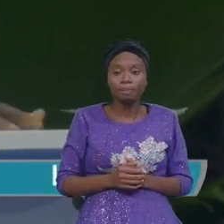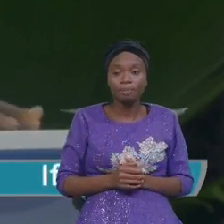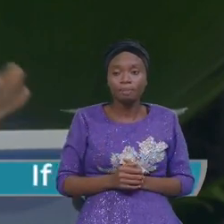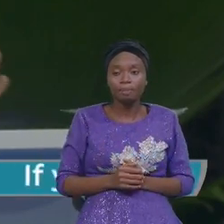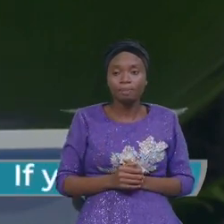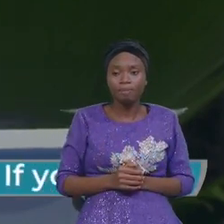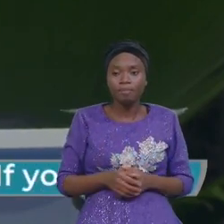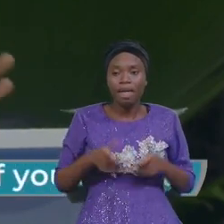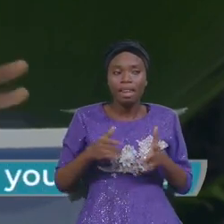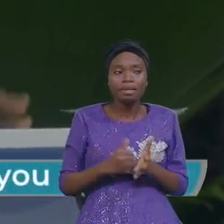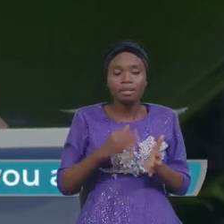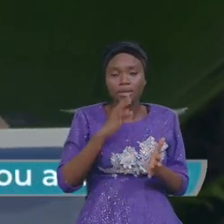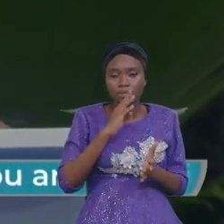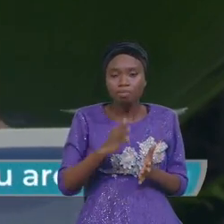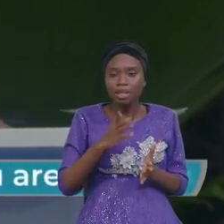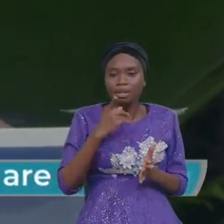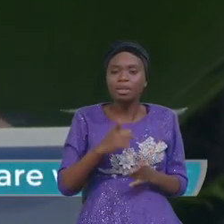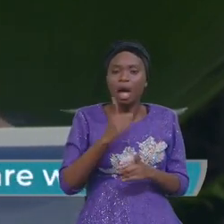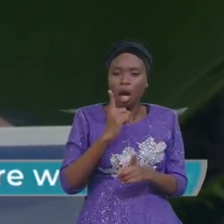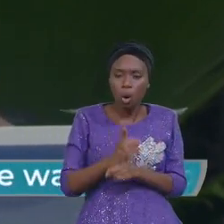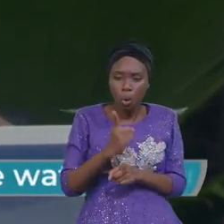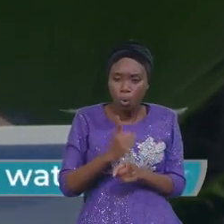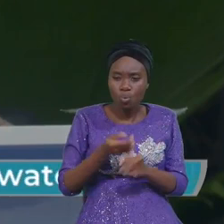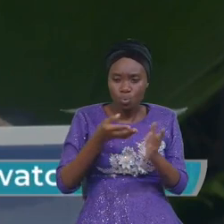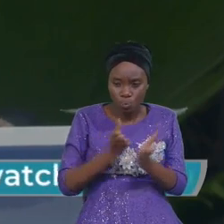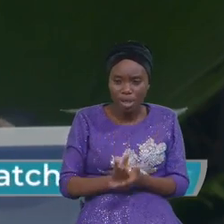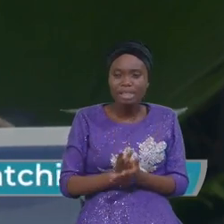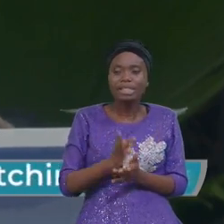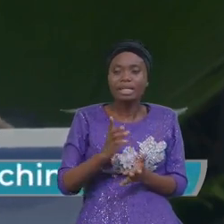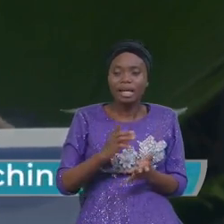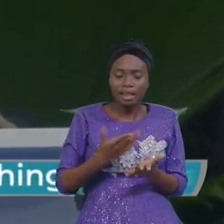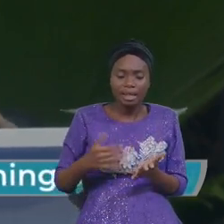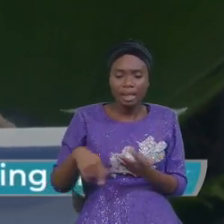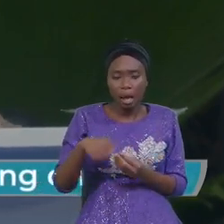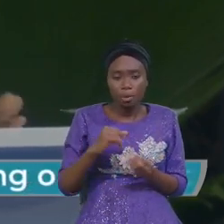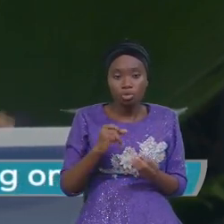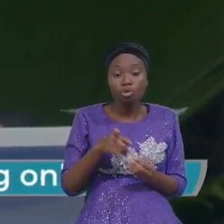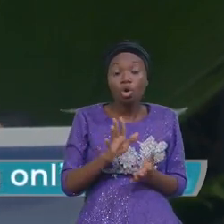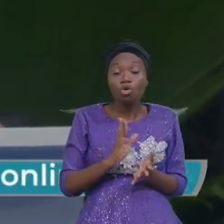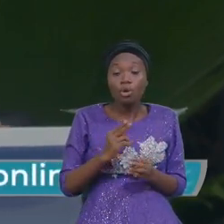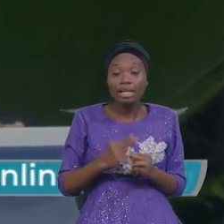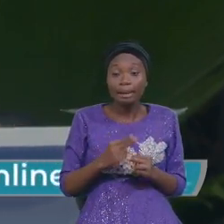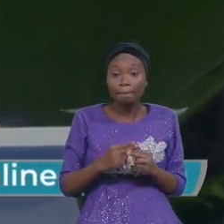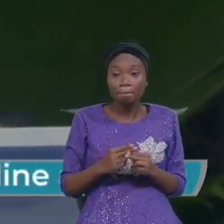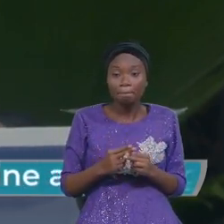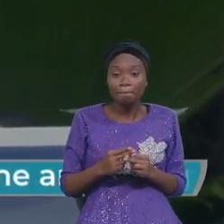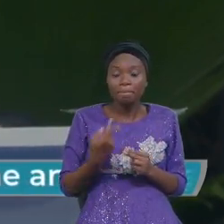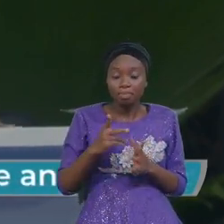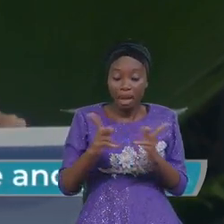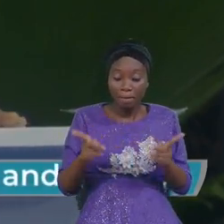let it be the correct detail about you, your name, probably the place you